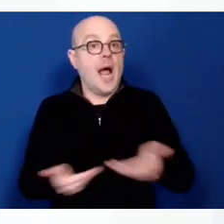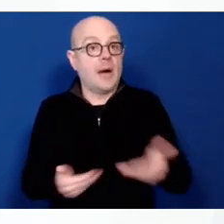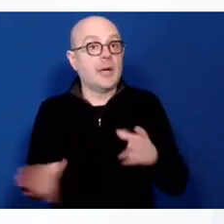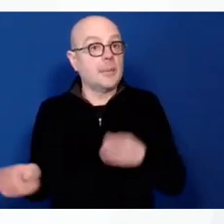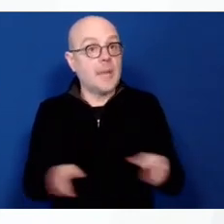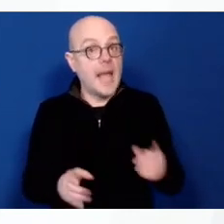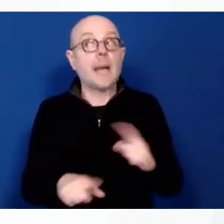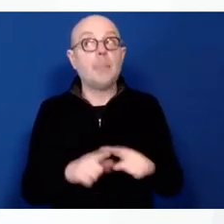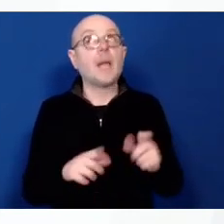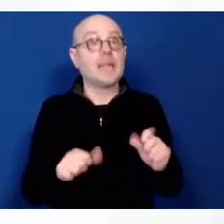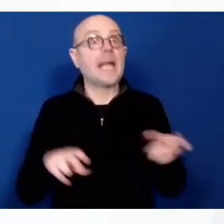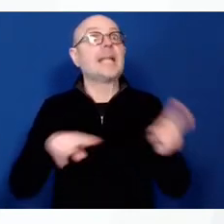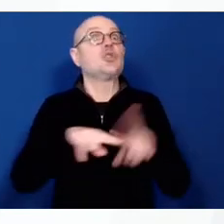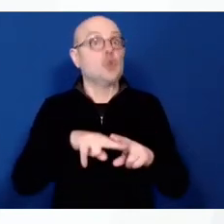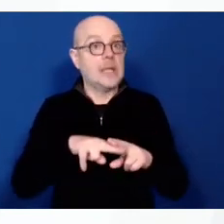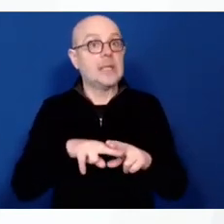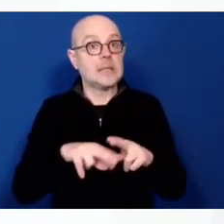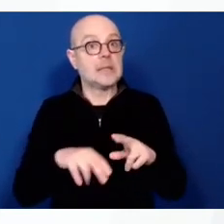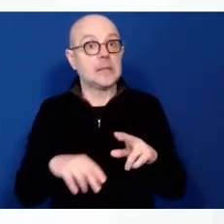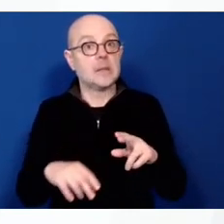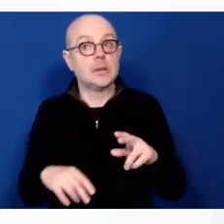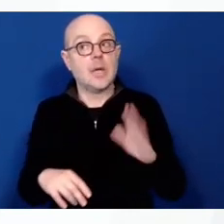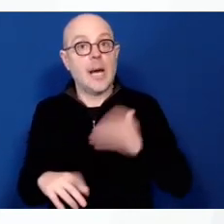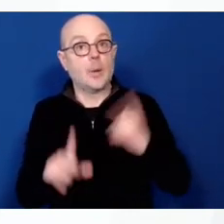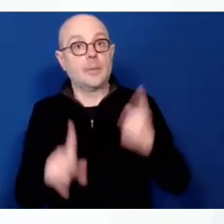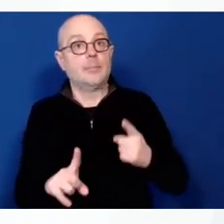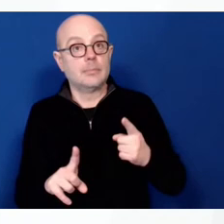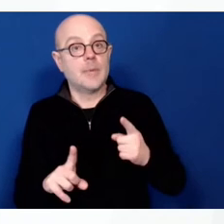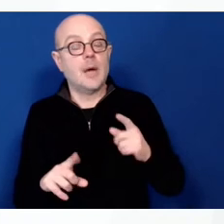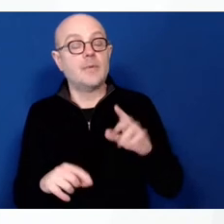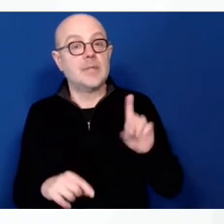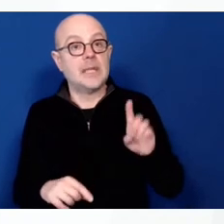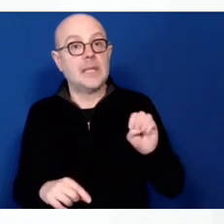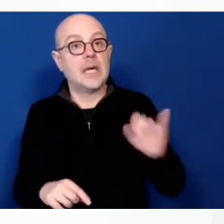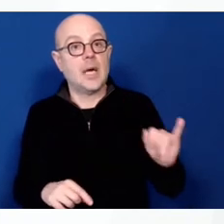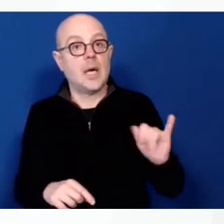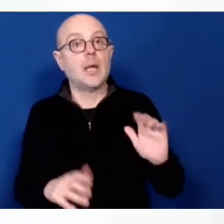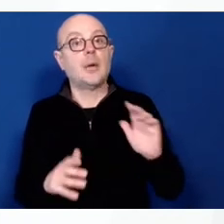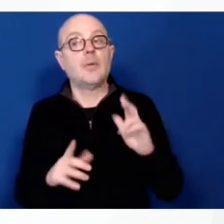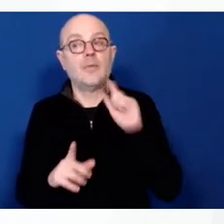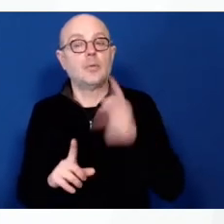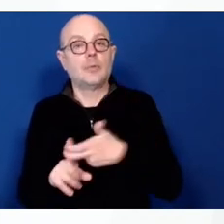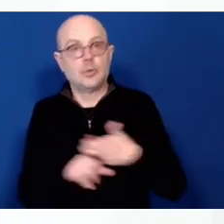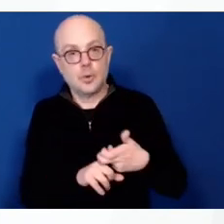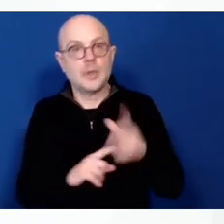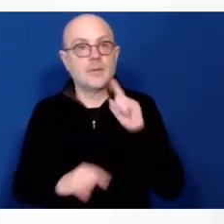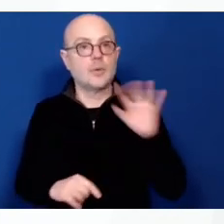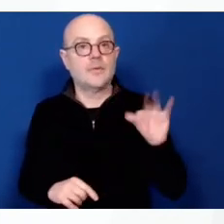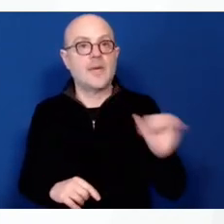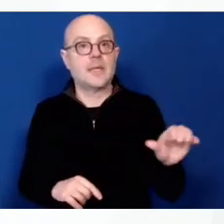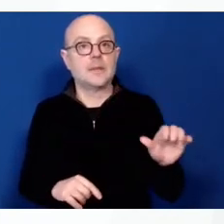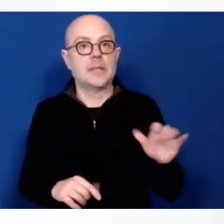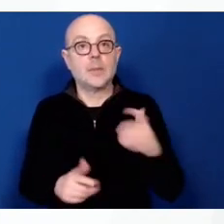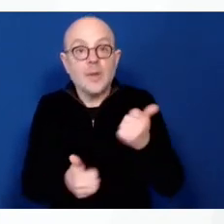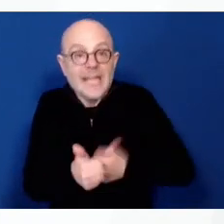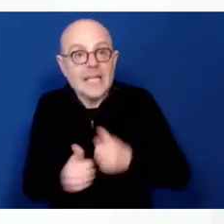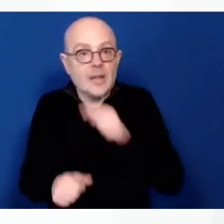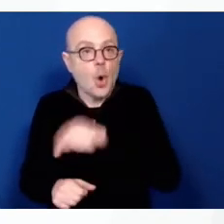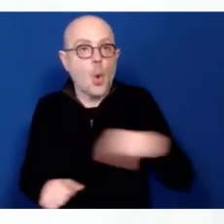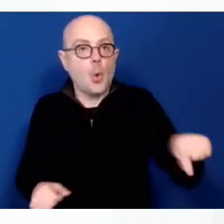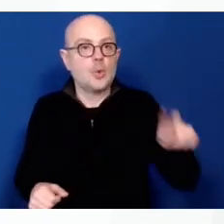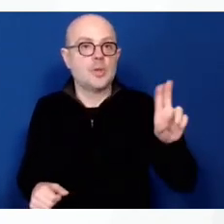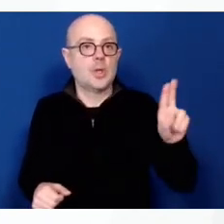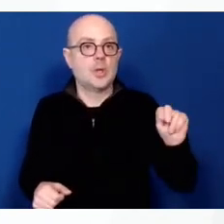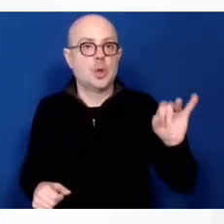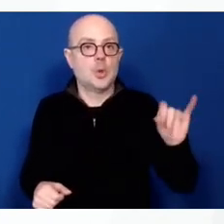increase, serve the mission of diversity, equity, inclusion in their units. And I have to say, I'm pretty